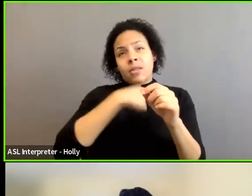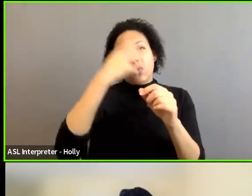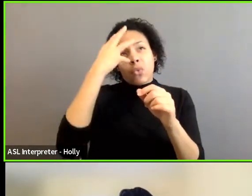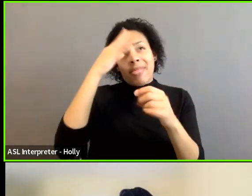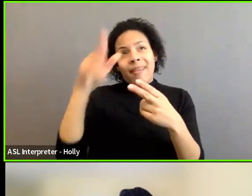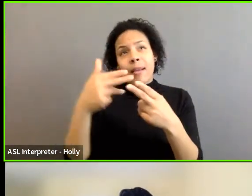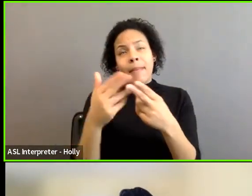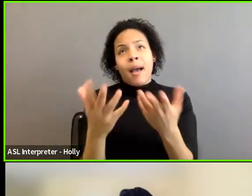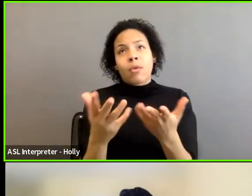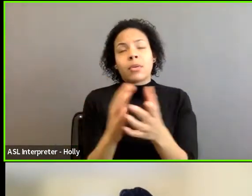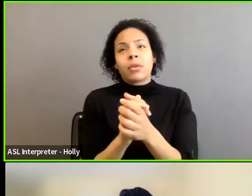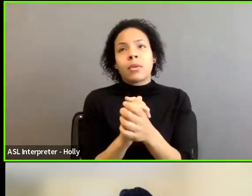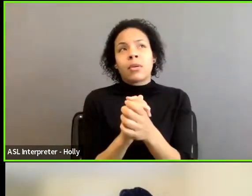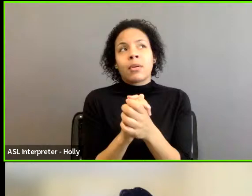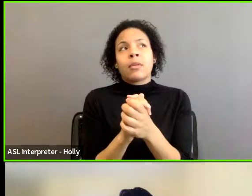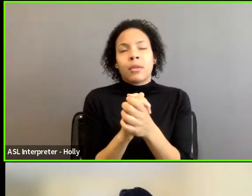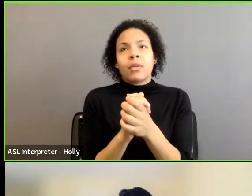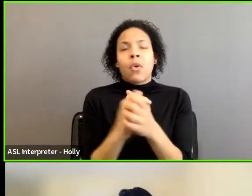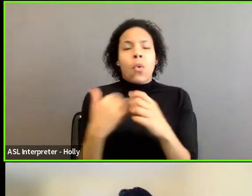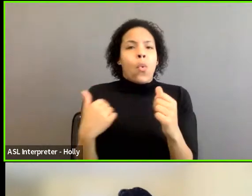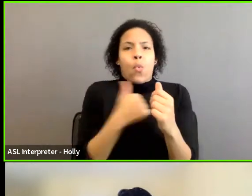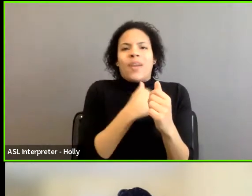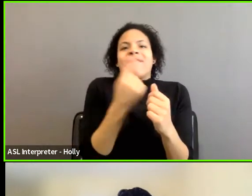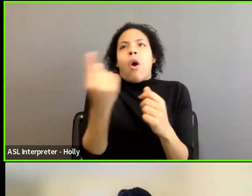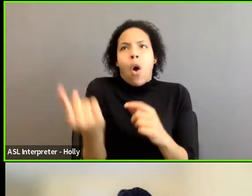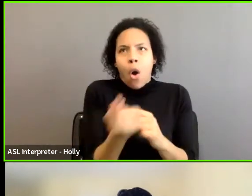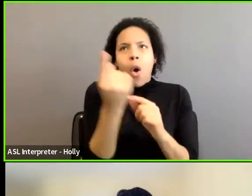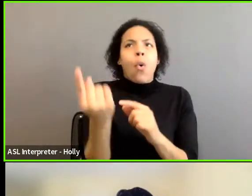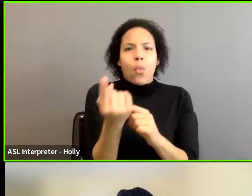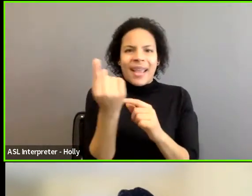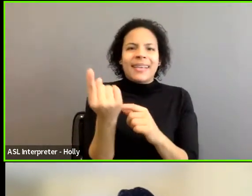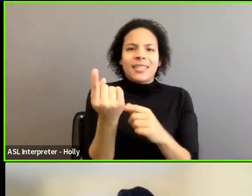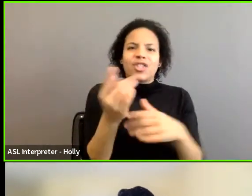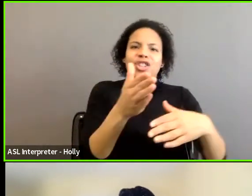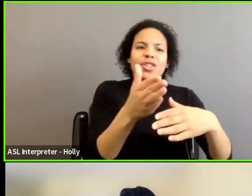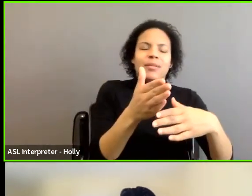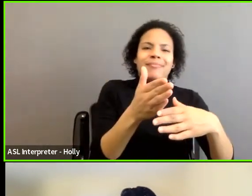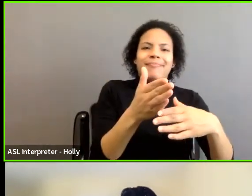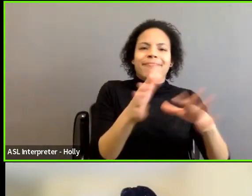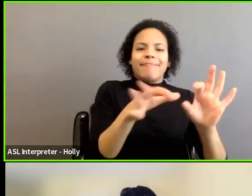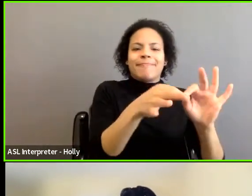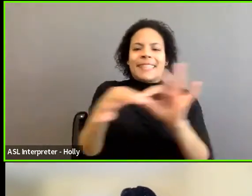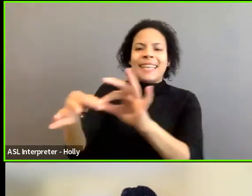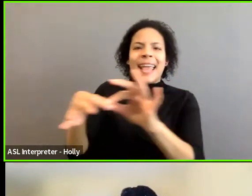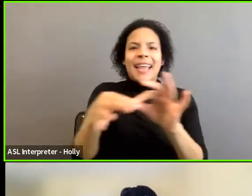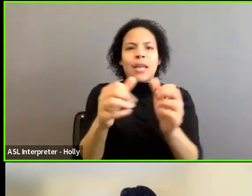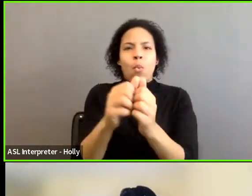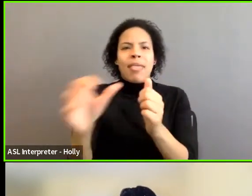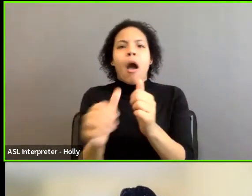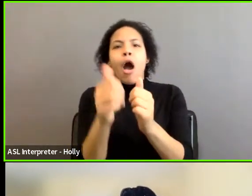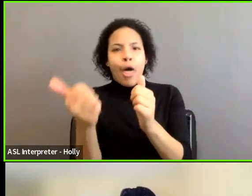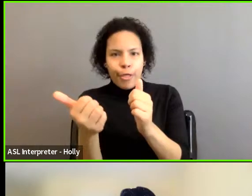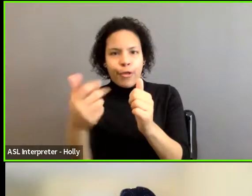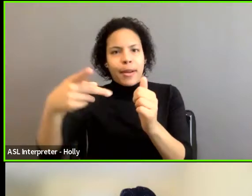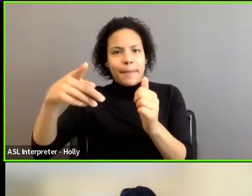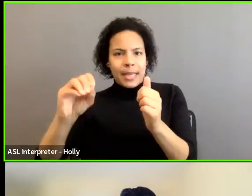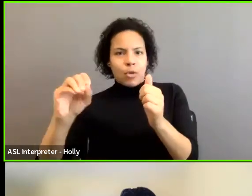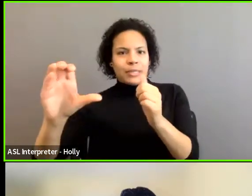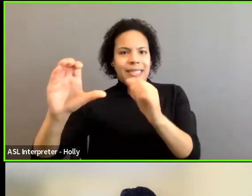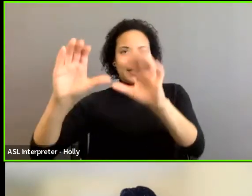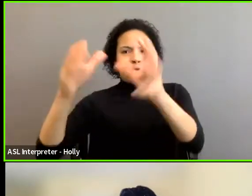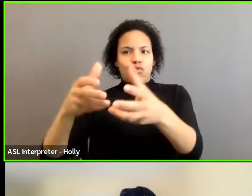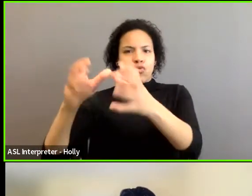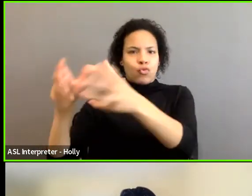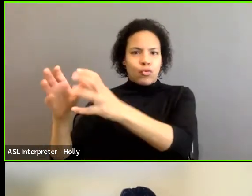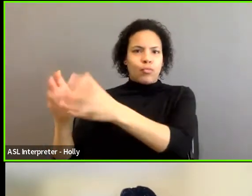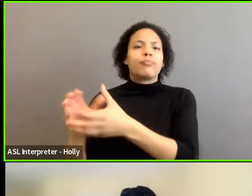always had a shared connection across communities. While we find those opportunities for safe